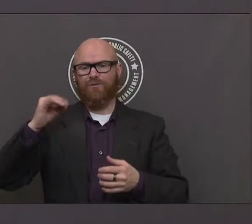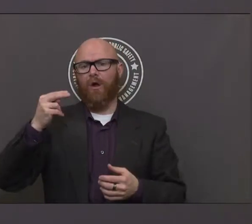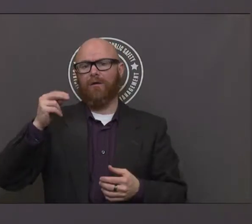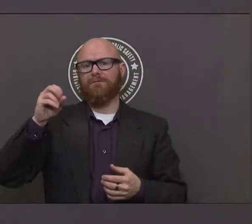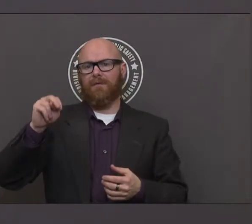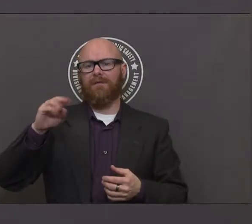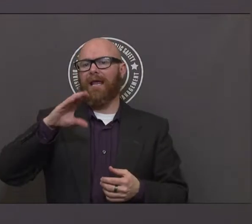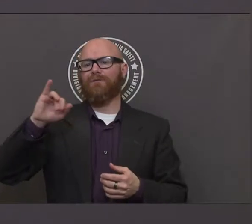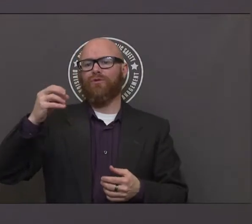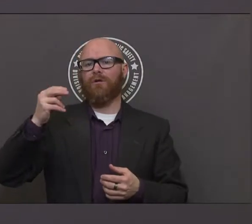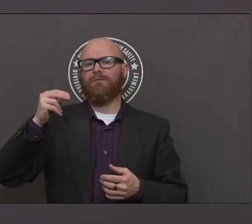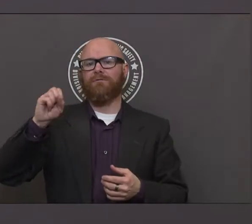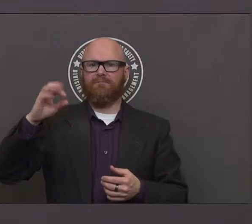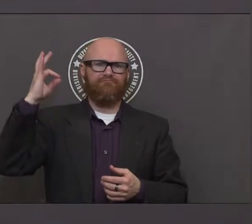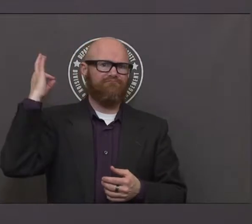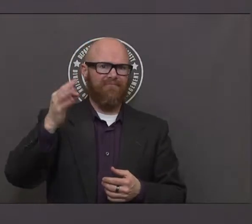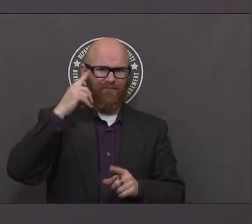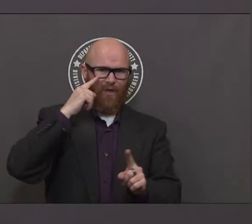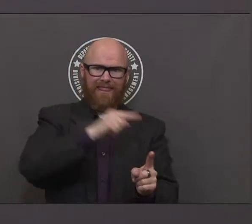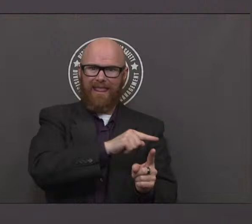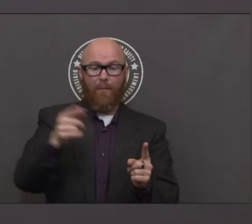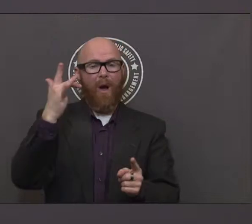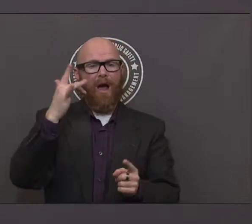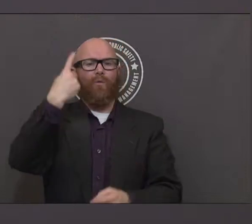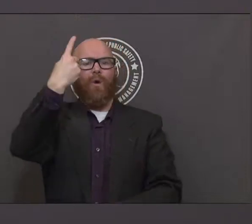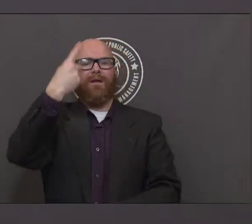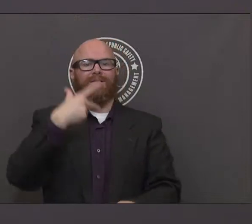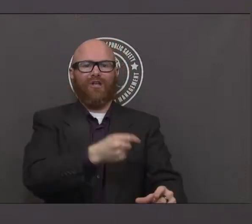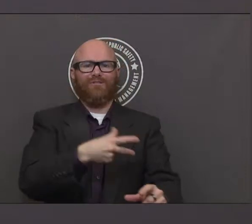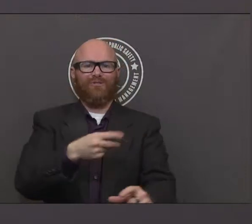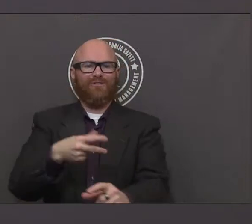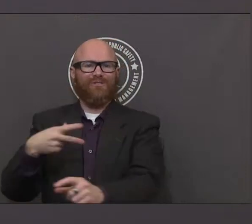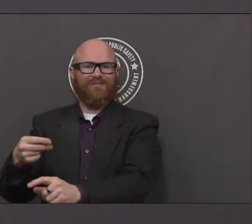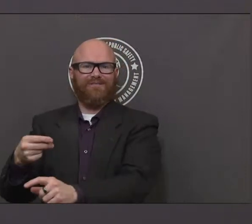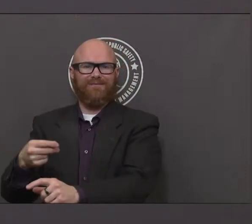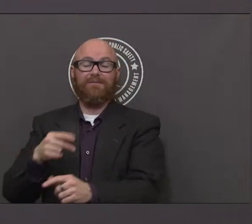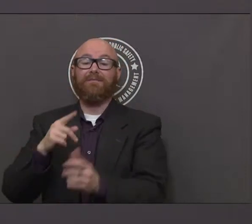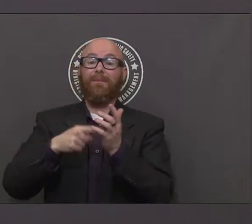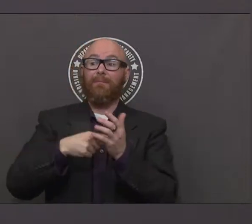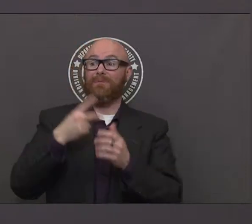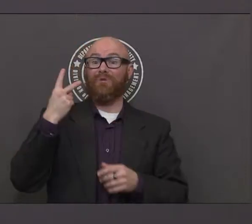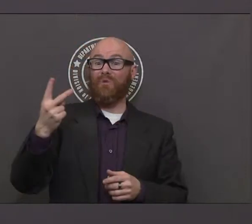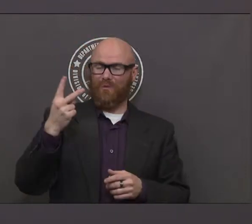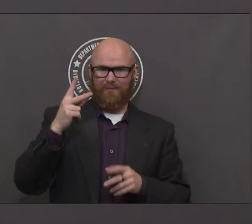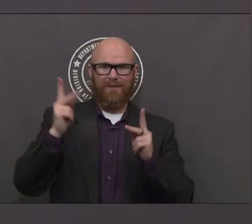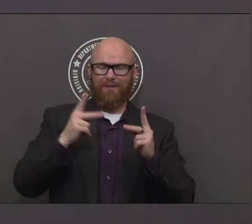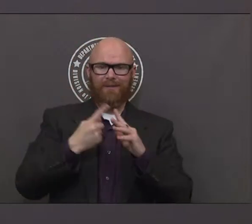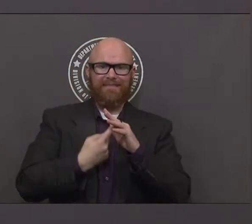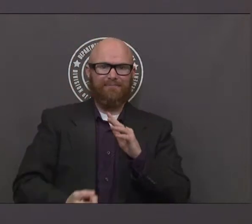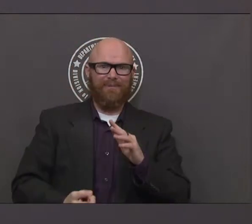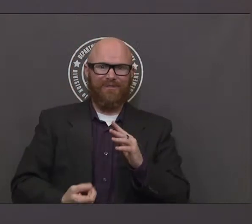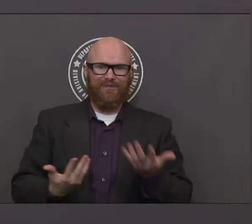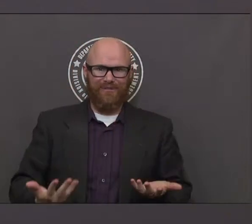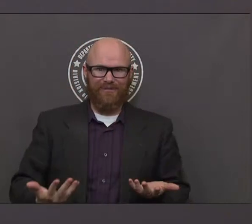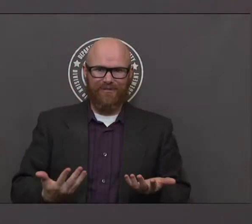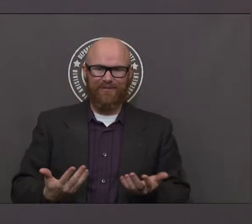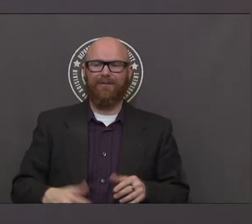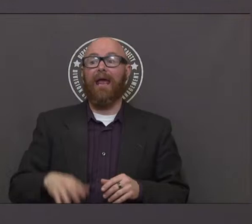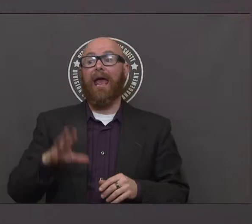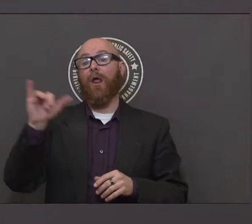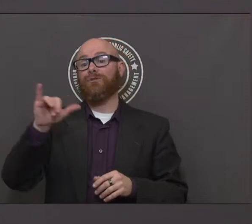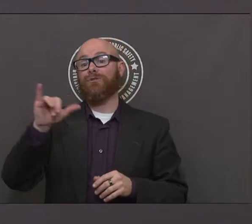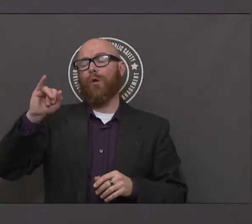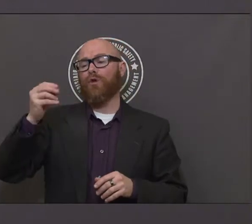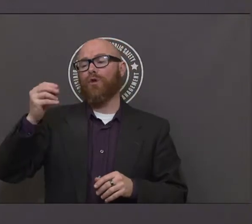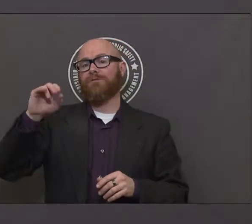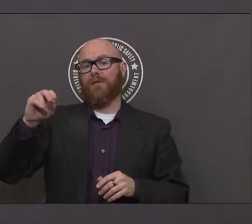more flexibility to be able to vaccinate these vulnerable populations because it's a single dose and doesn't require being frozen. And